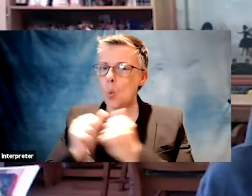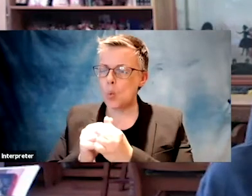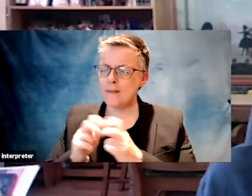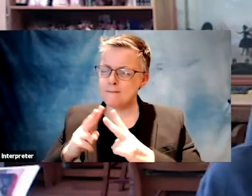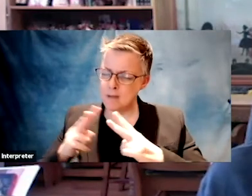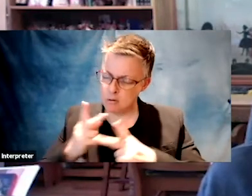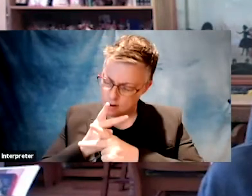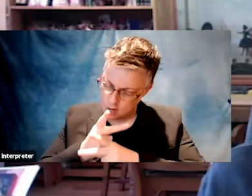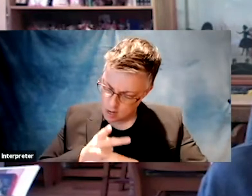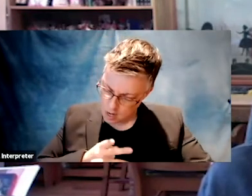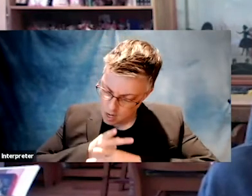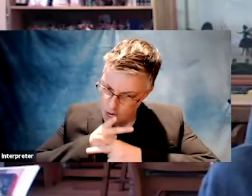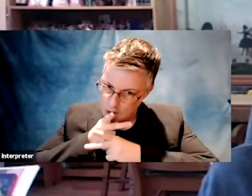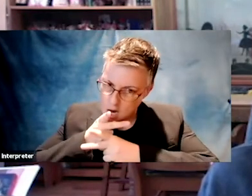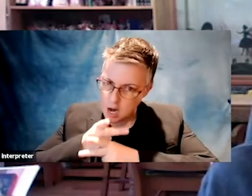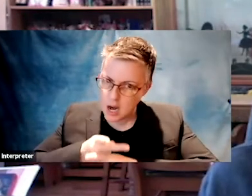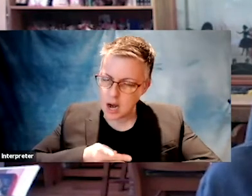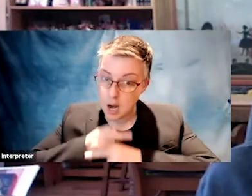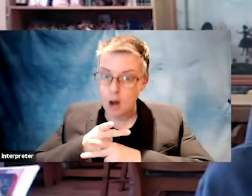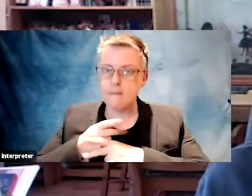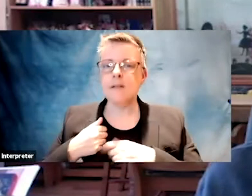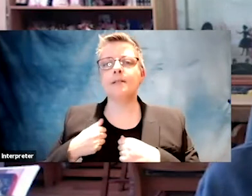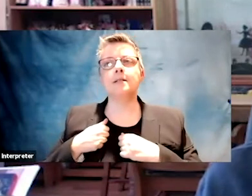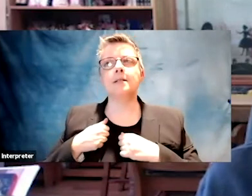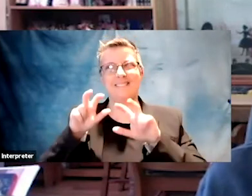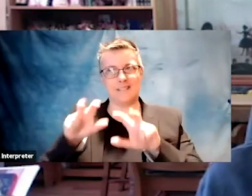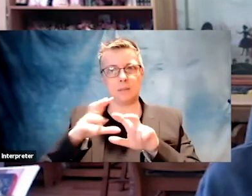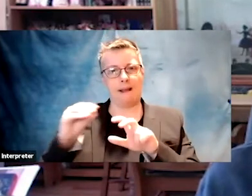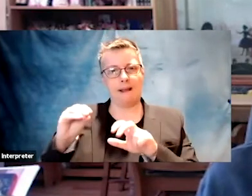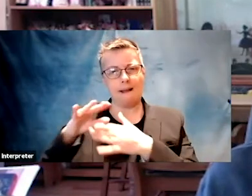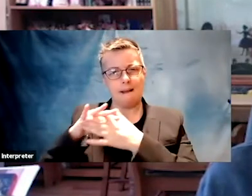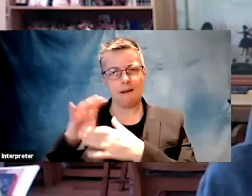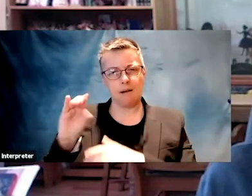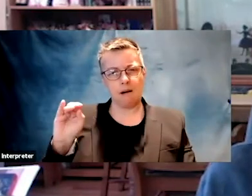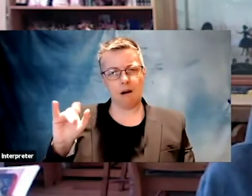careful, uh, investment in context. Um,